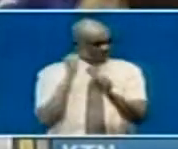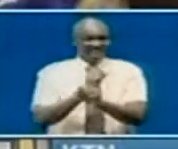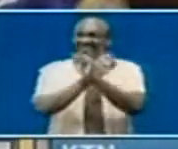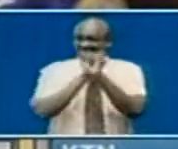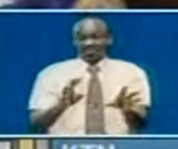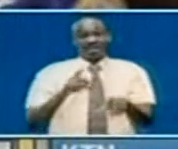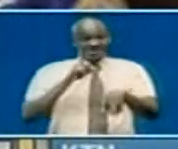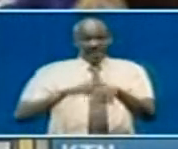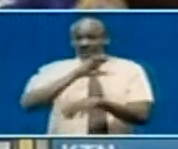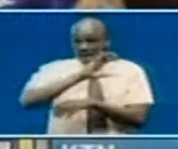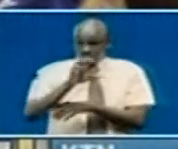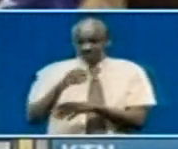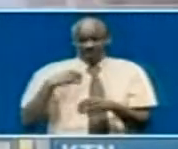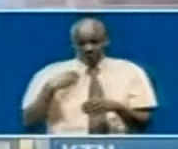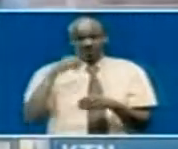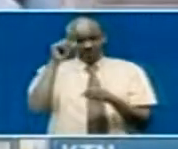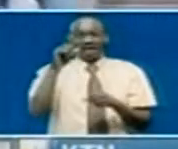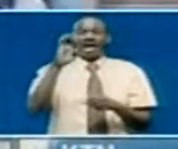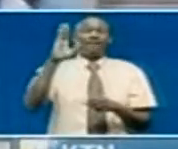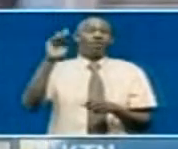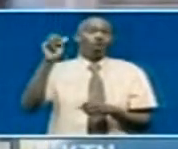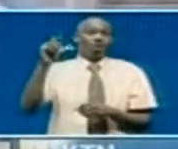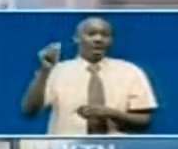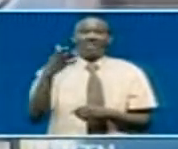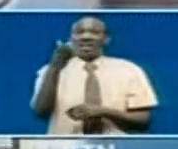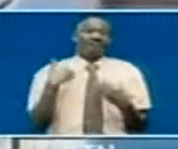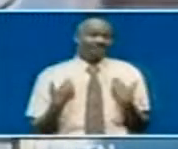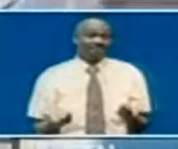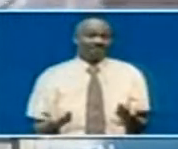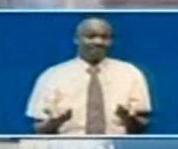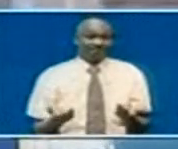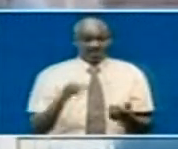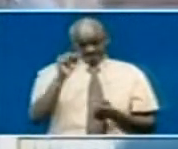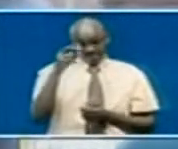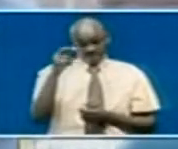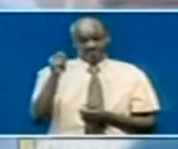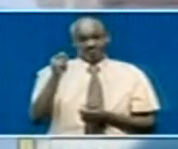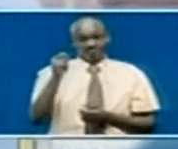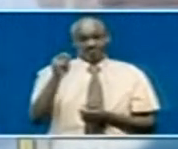the county is on a full alert of the Ebola scare. Sam Ogina, KTN.